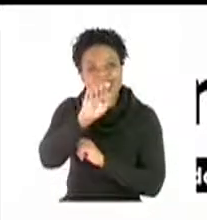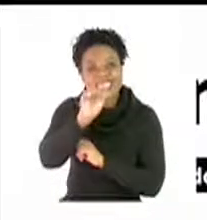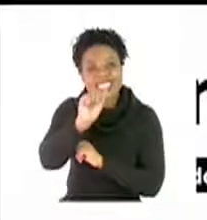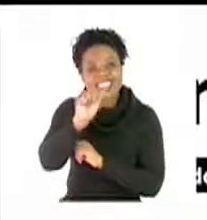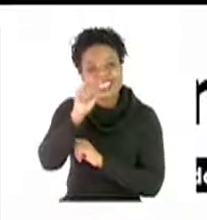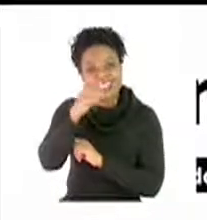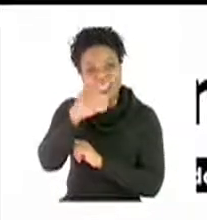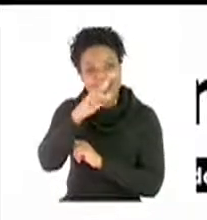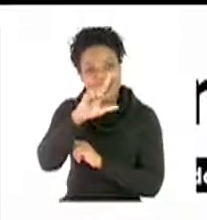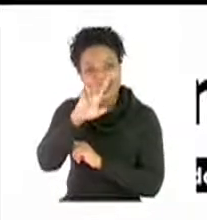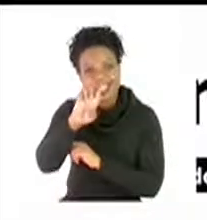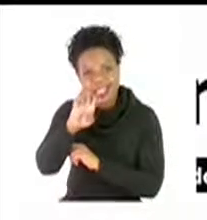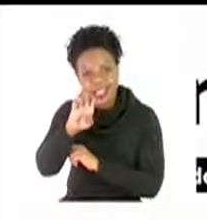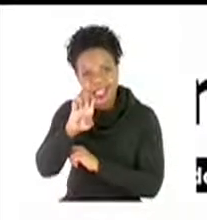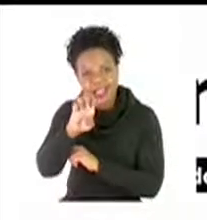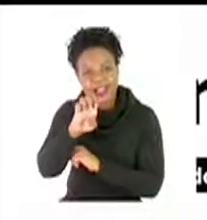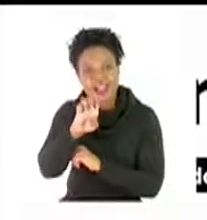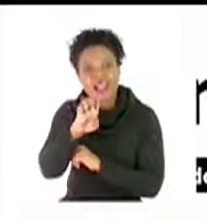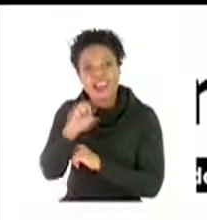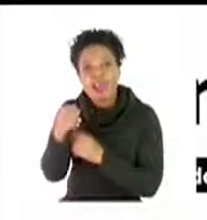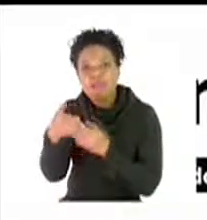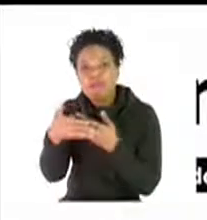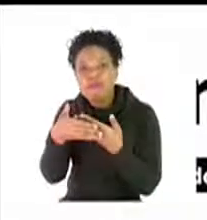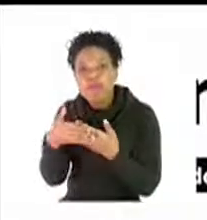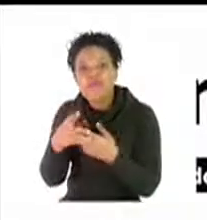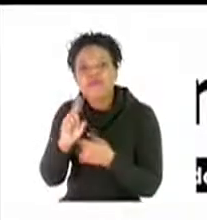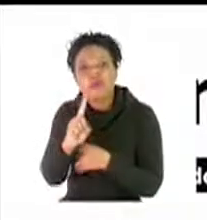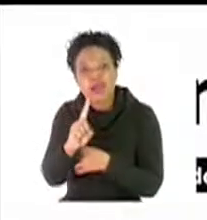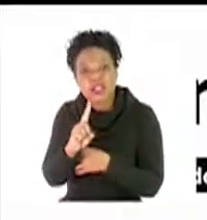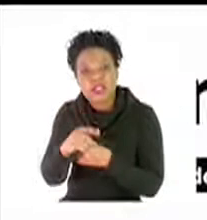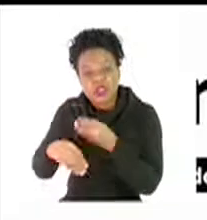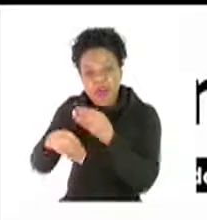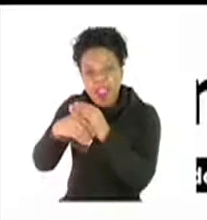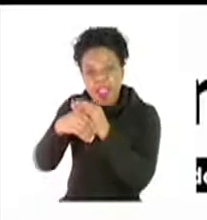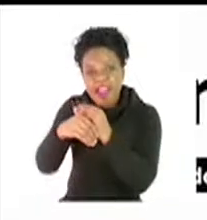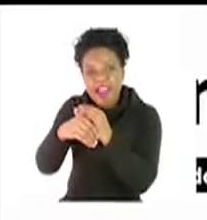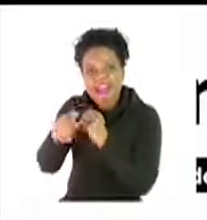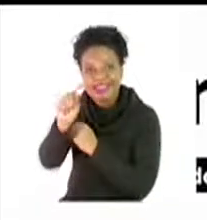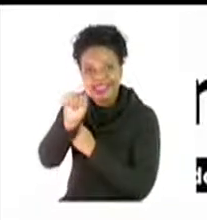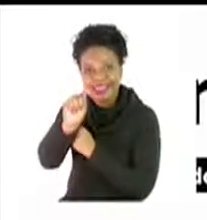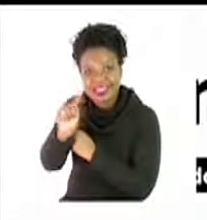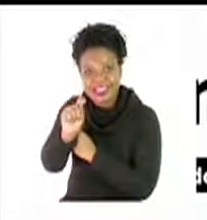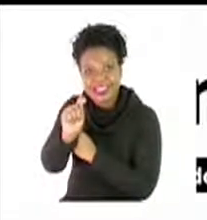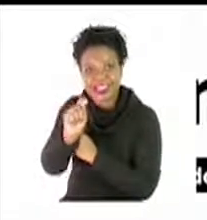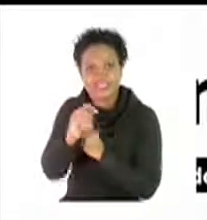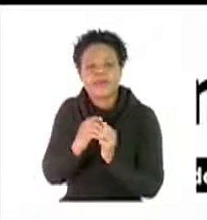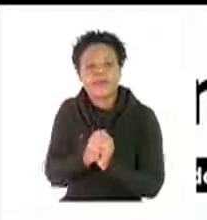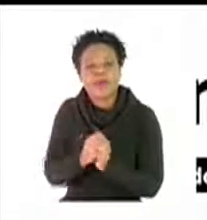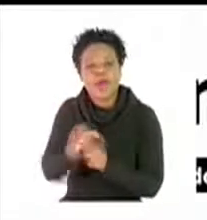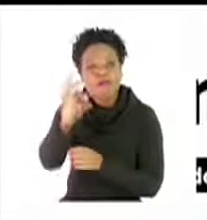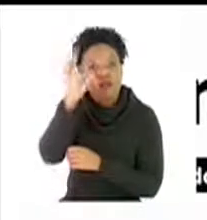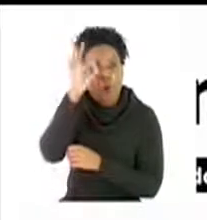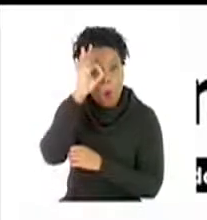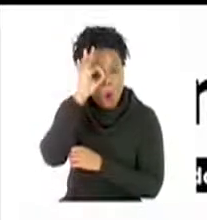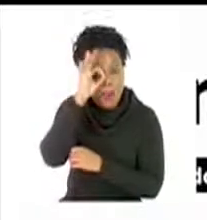owlet. Duck, duckling. Bull, bullock.